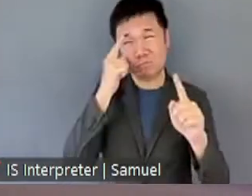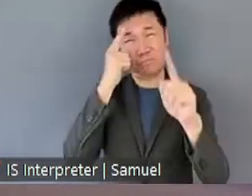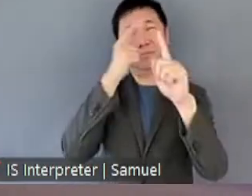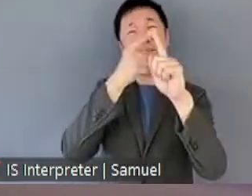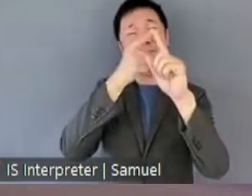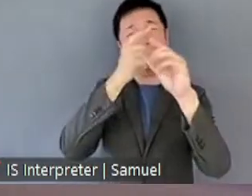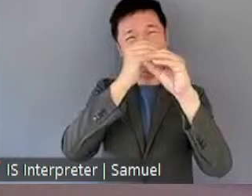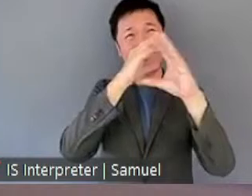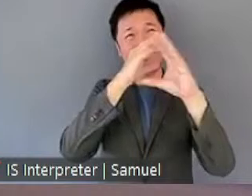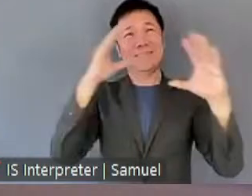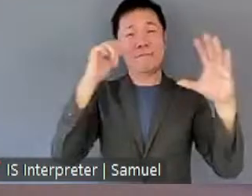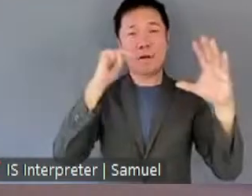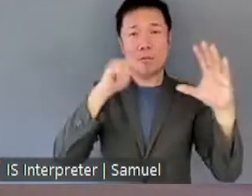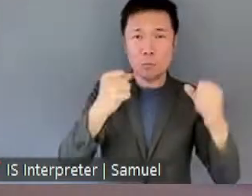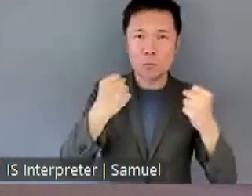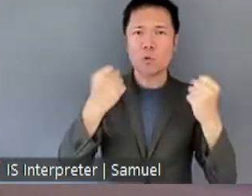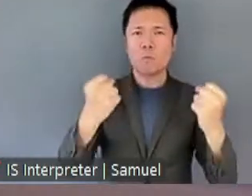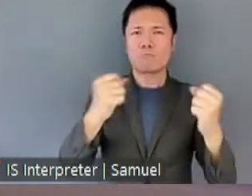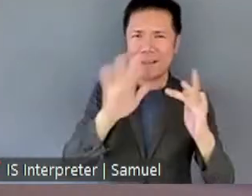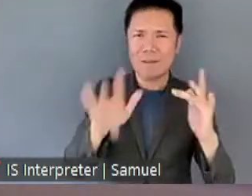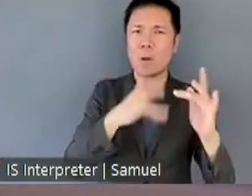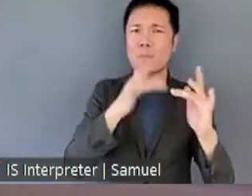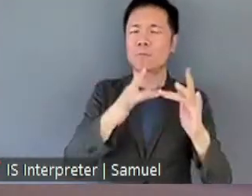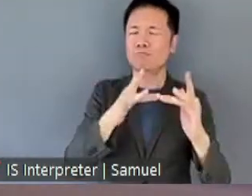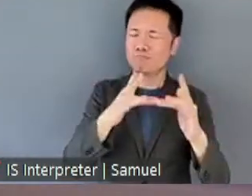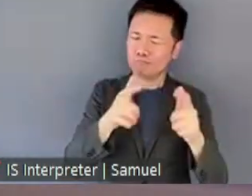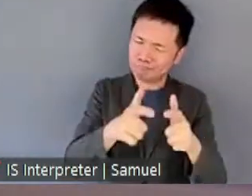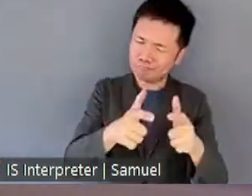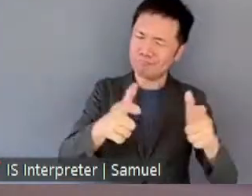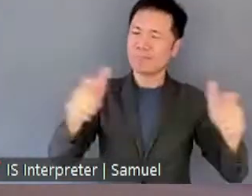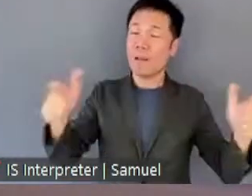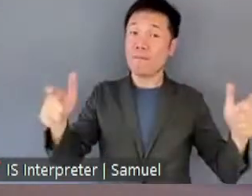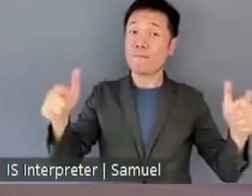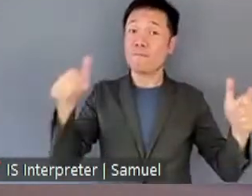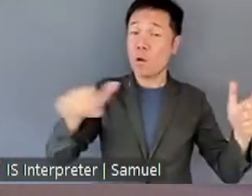and resilient digital future for Asia and the Pacific. Thank you.